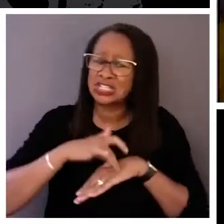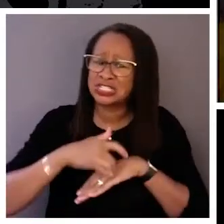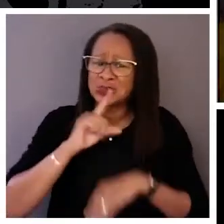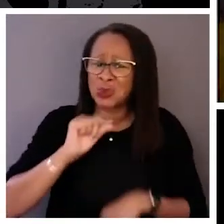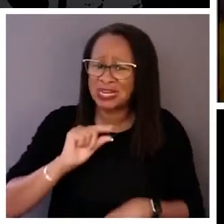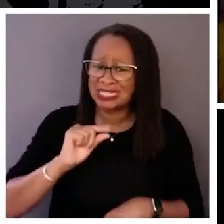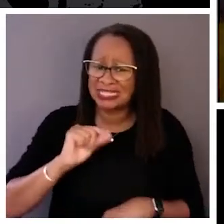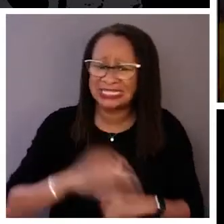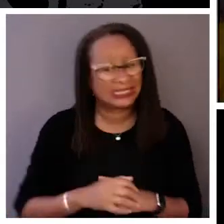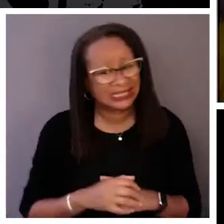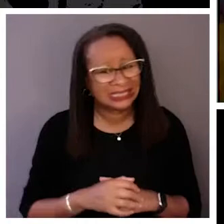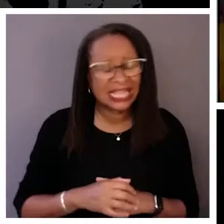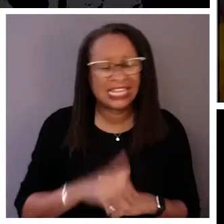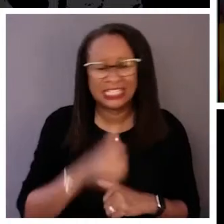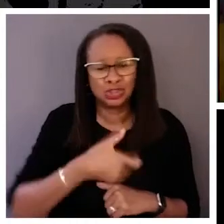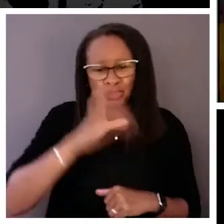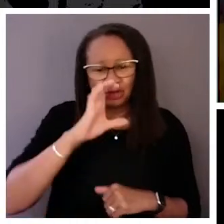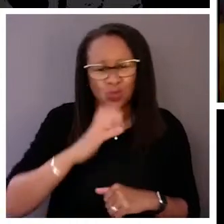my early 20s.